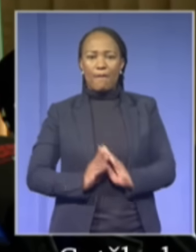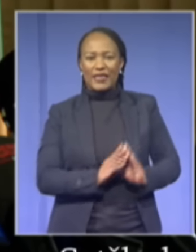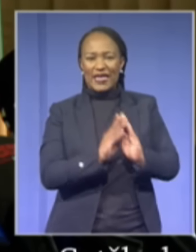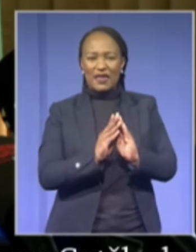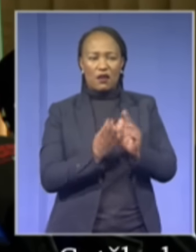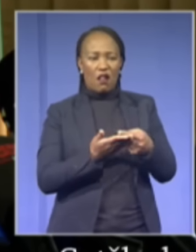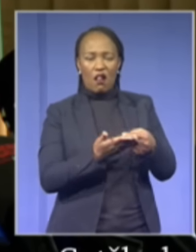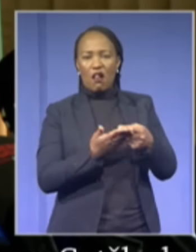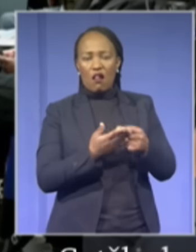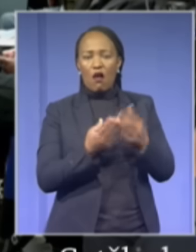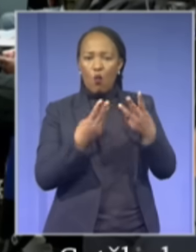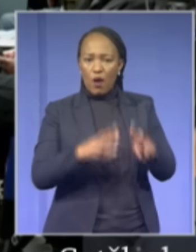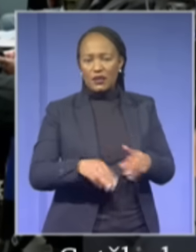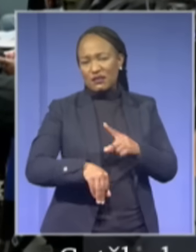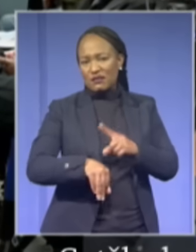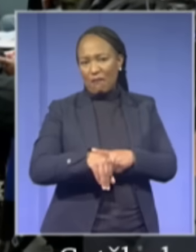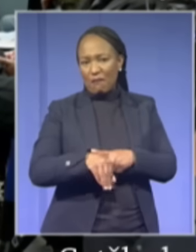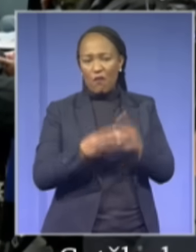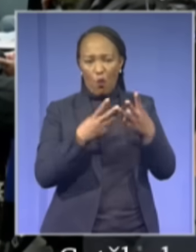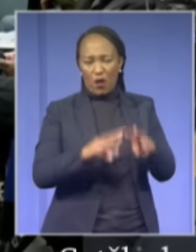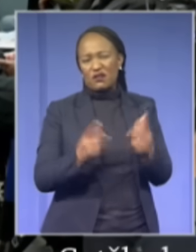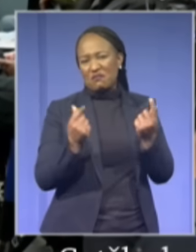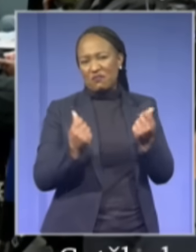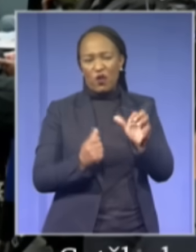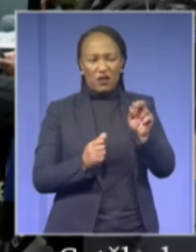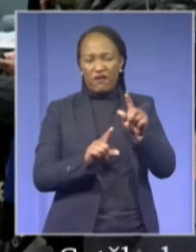of time and money to distract from ANC failures.